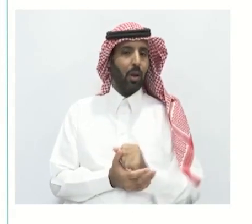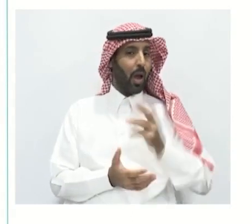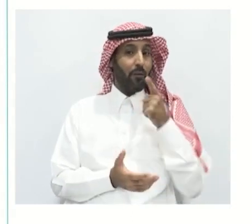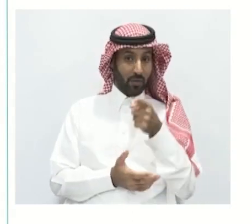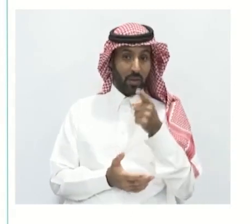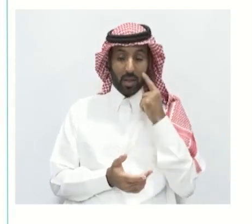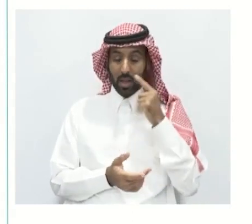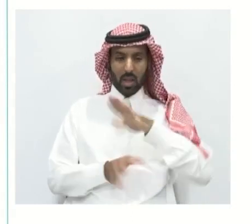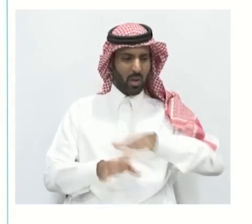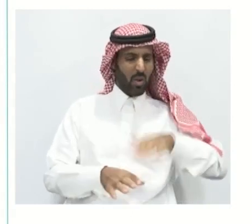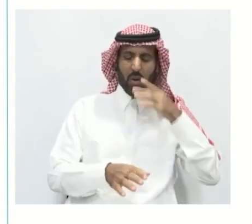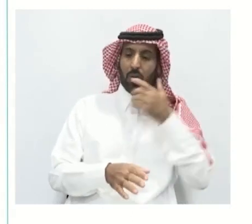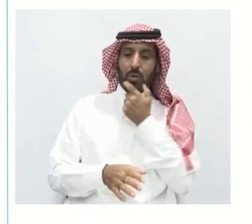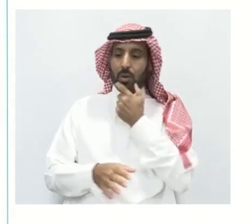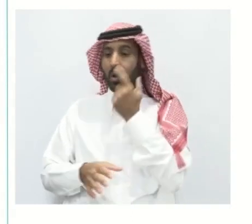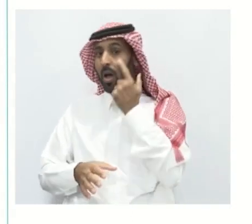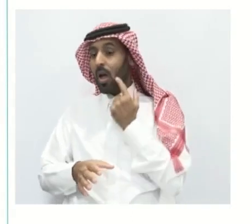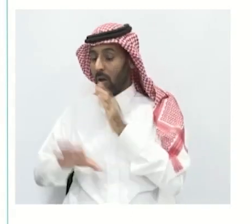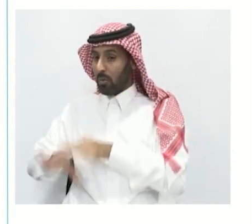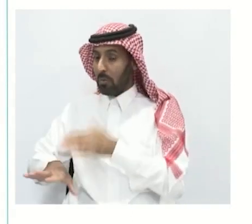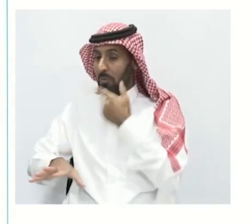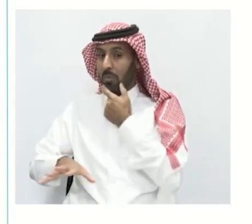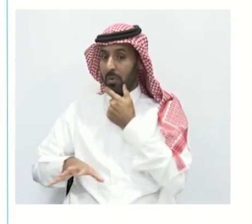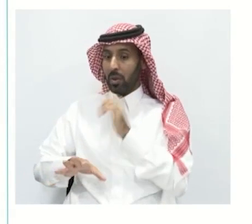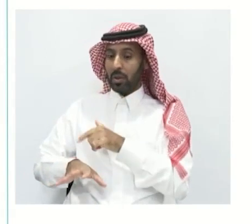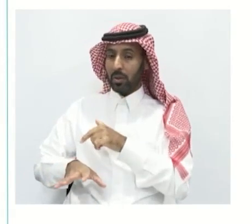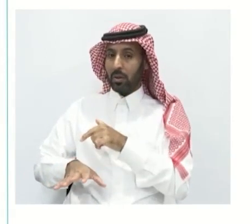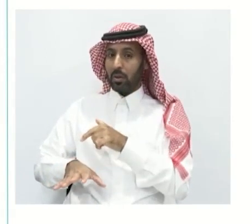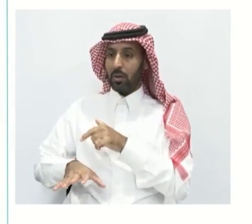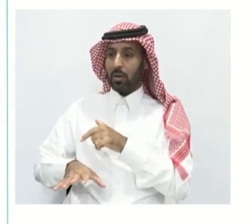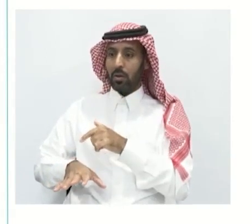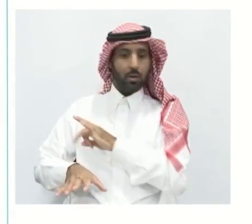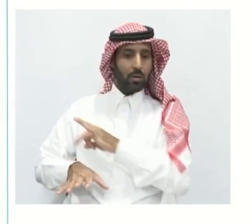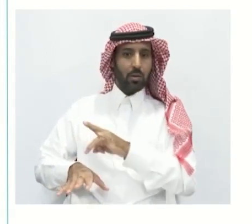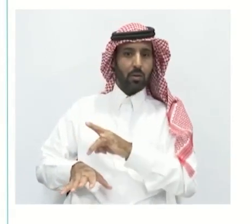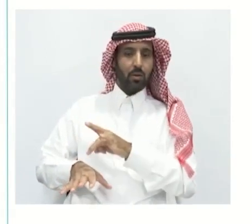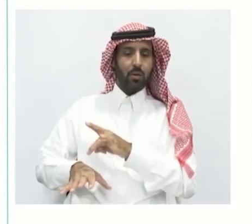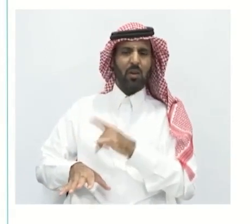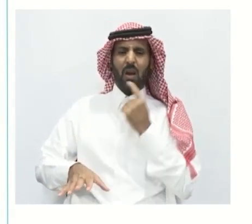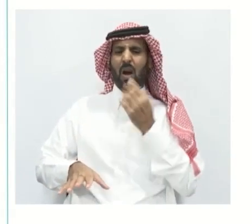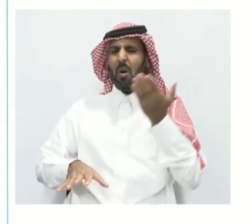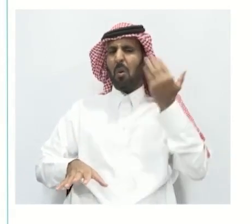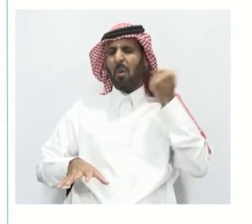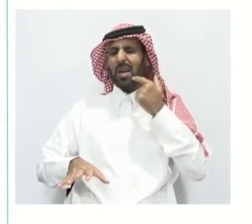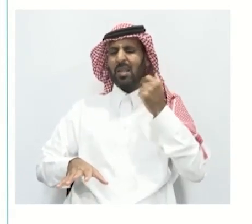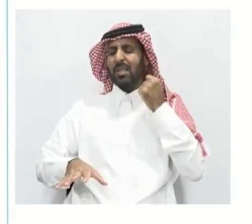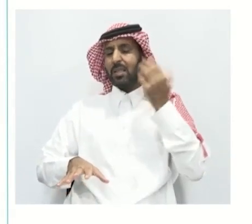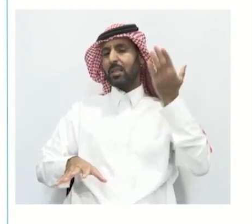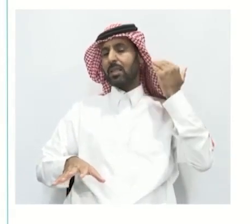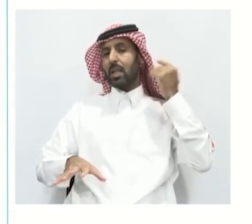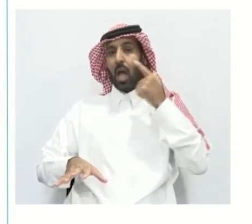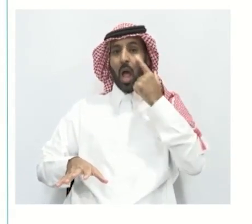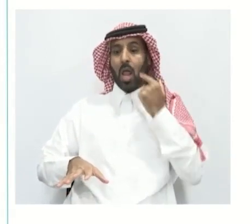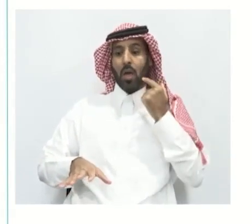you always lived in Riyadh? Have you always lived in Riyadh? No, a few years ago, I was living